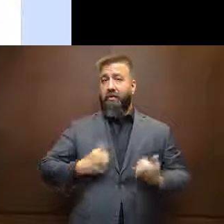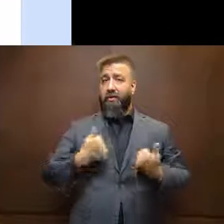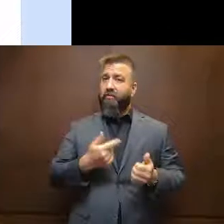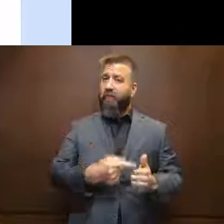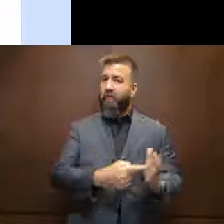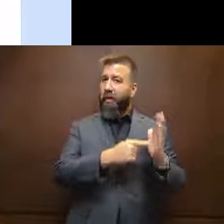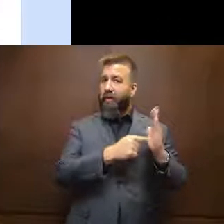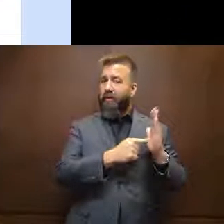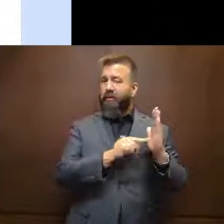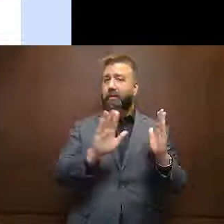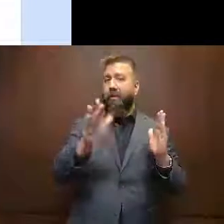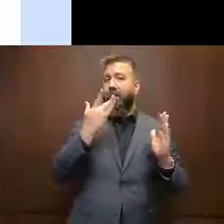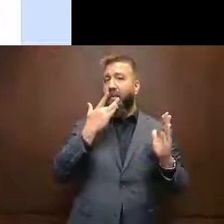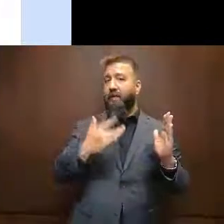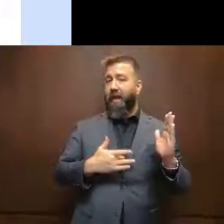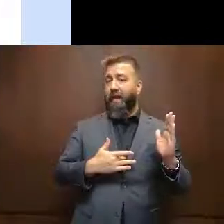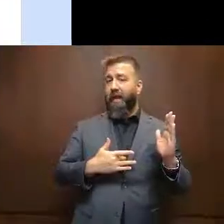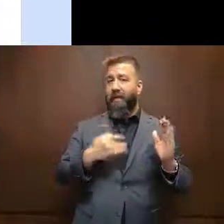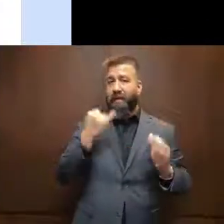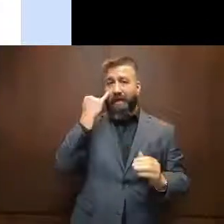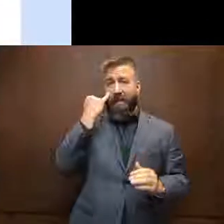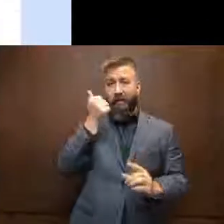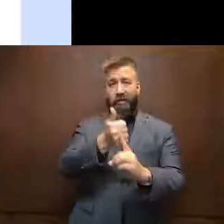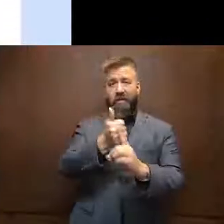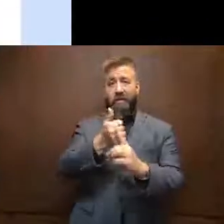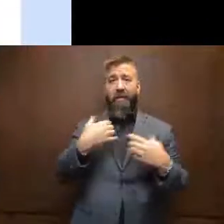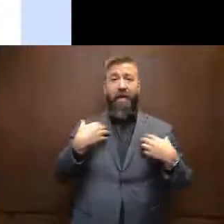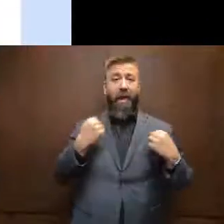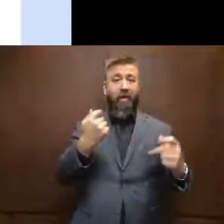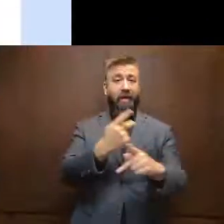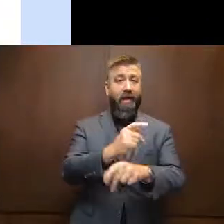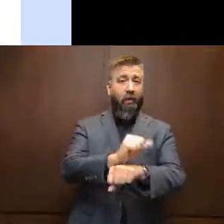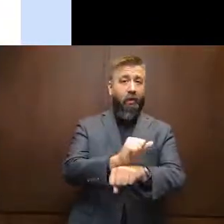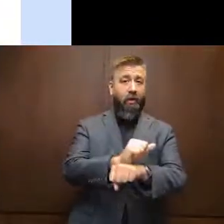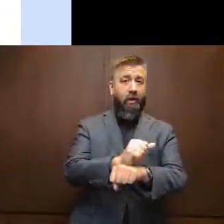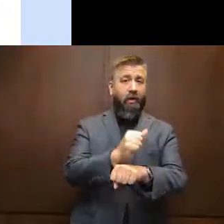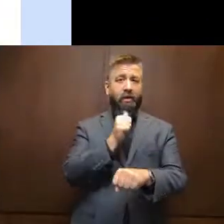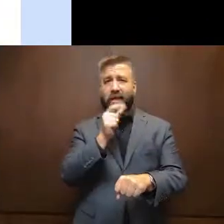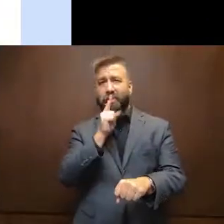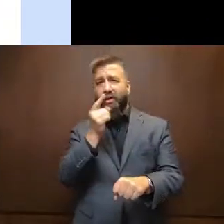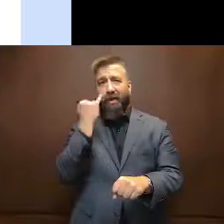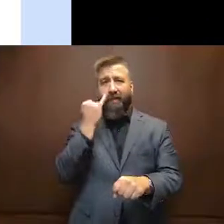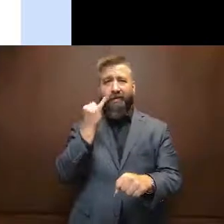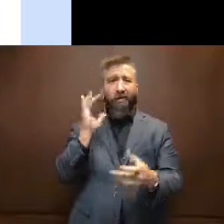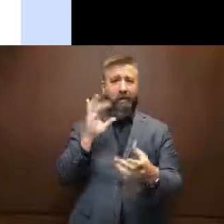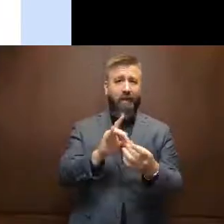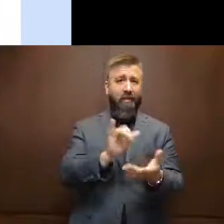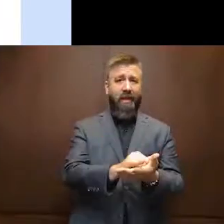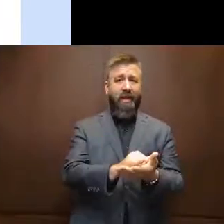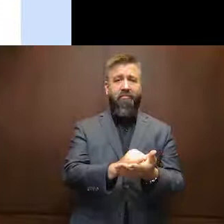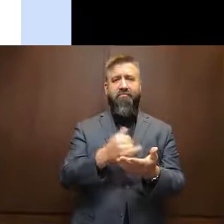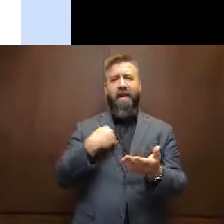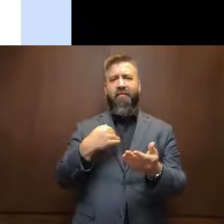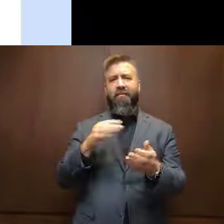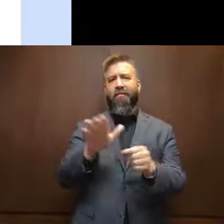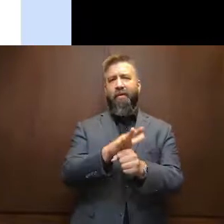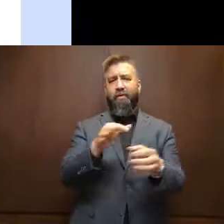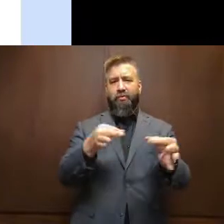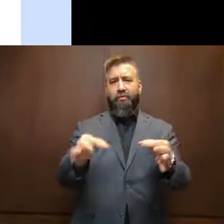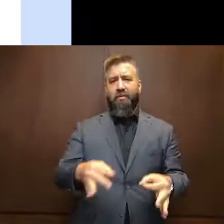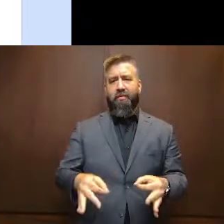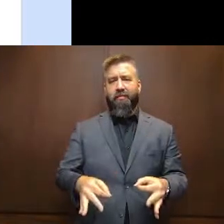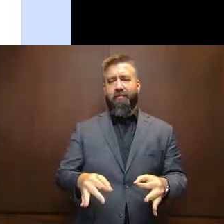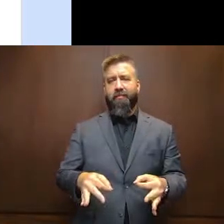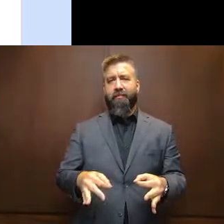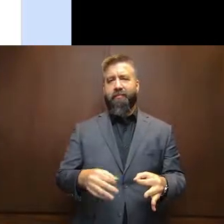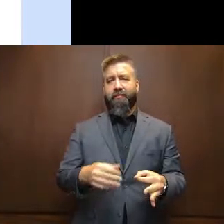birth. If you are a healthcare worker, if you are not sure if you fall into that category, there is the description as IDPH has